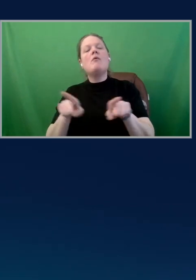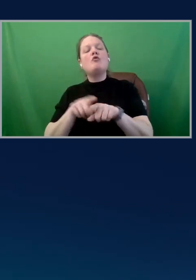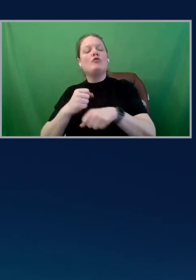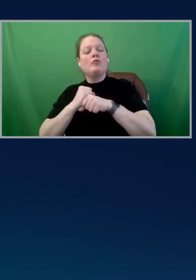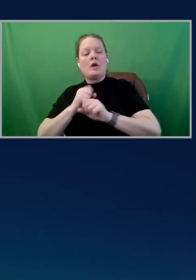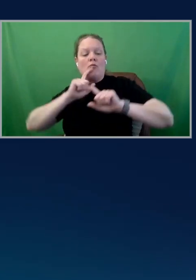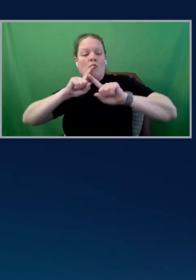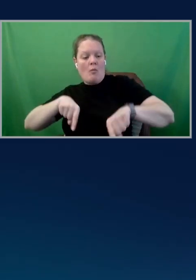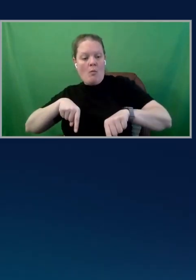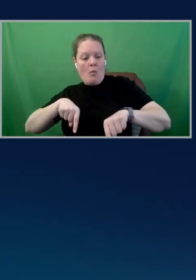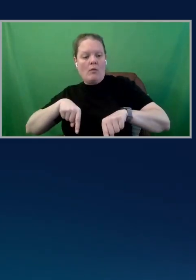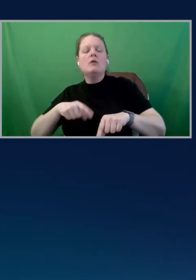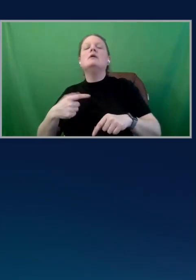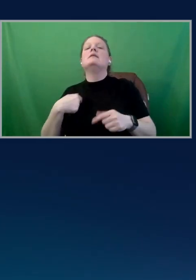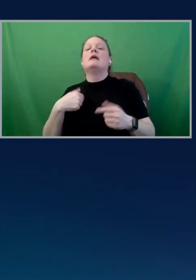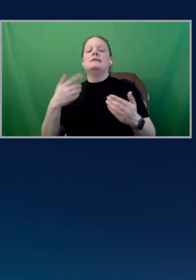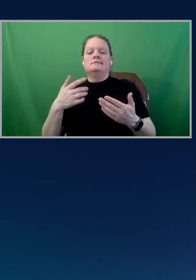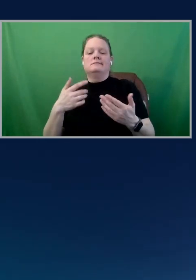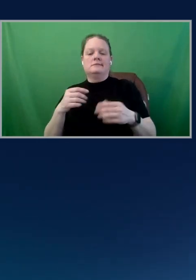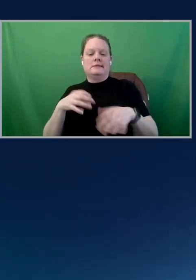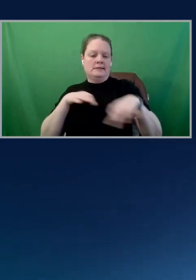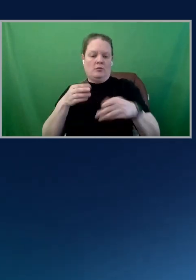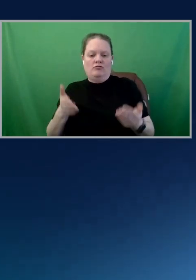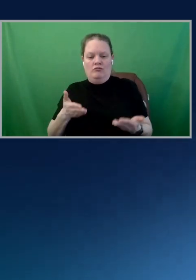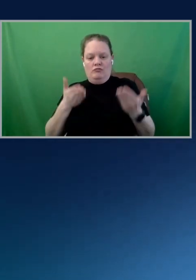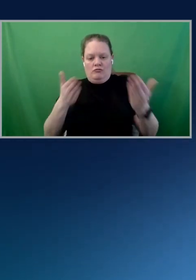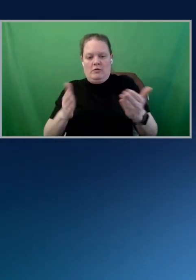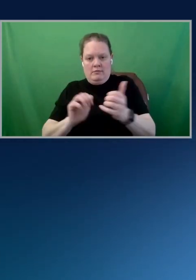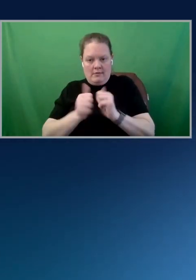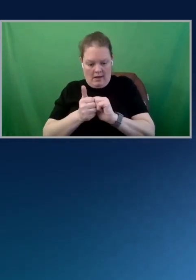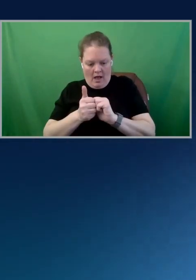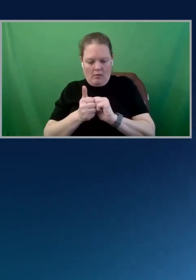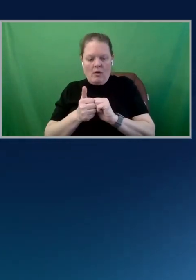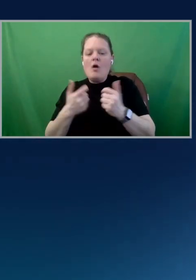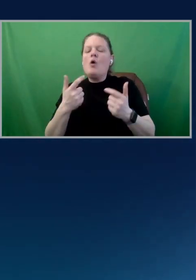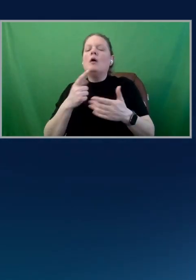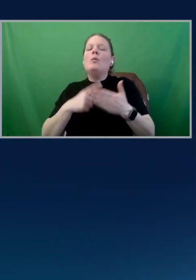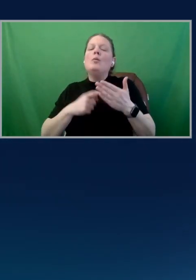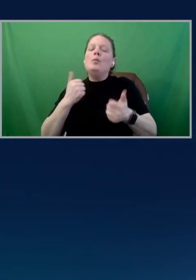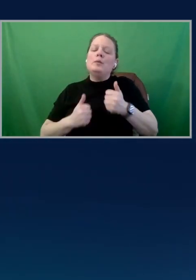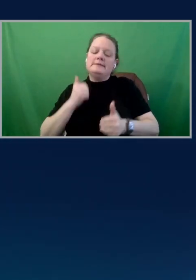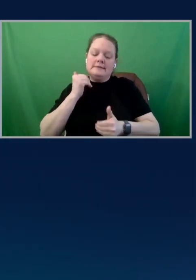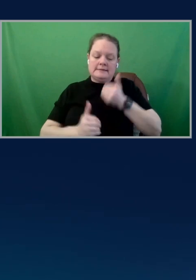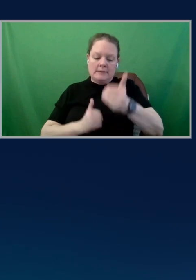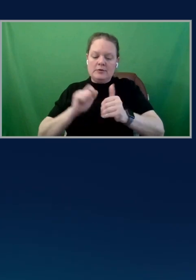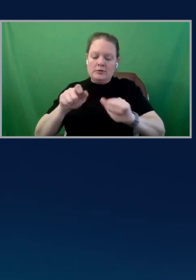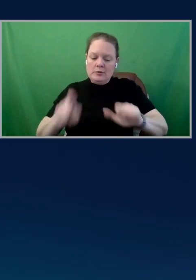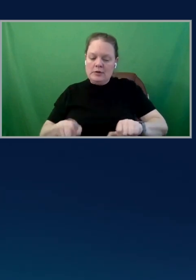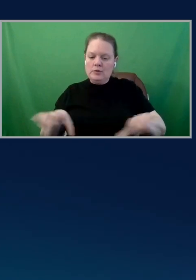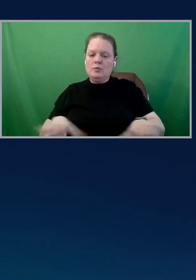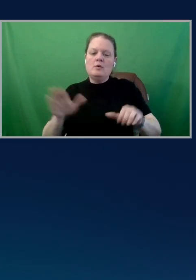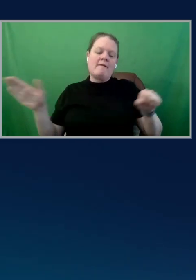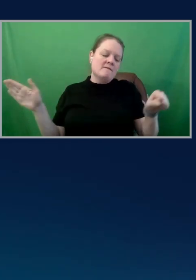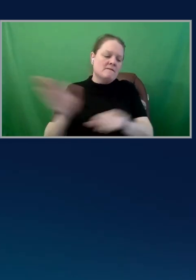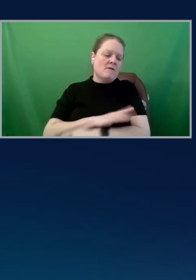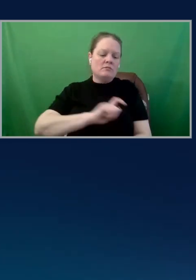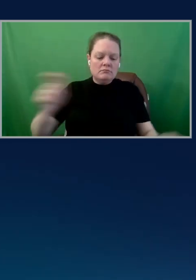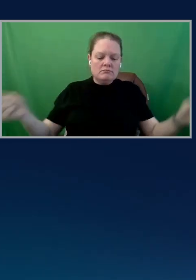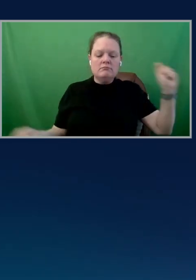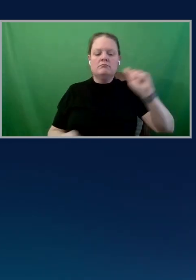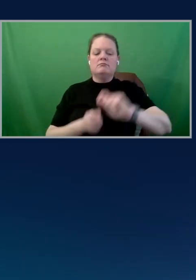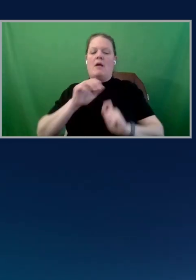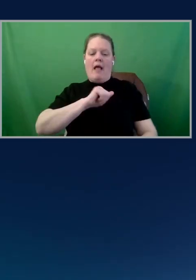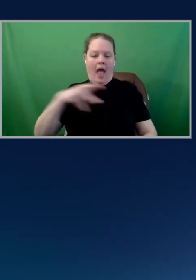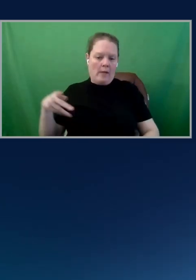the recommendations on what steps you need to take to get a fully transform application running on